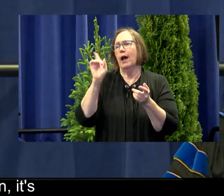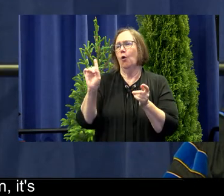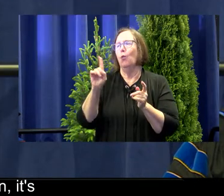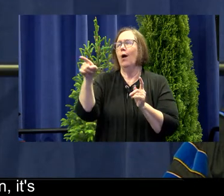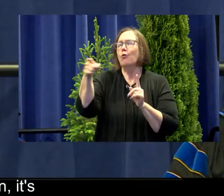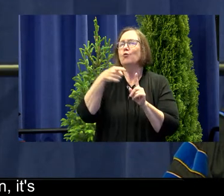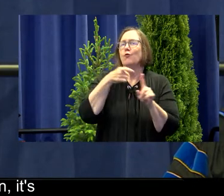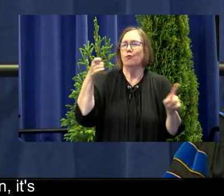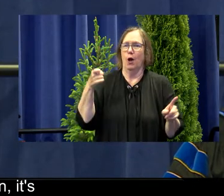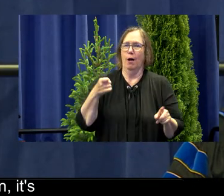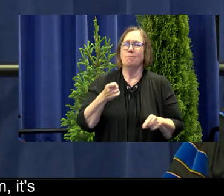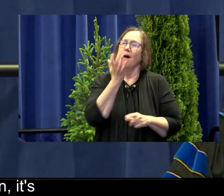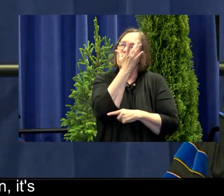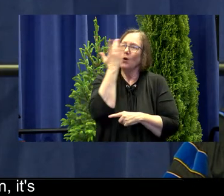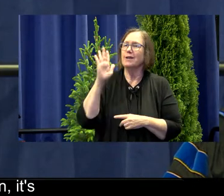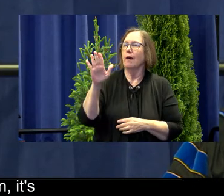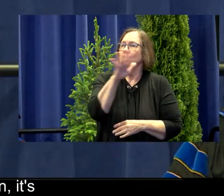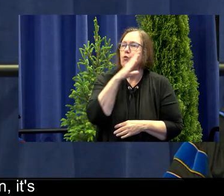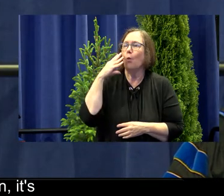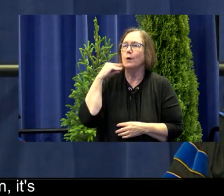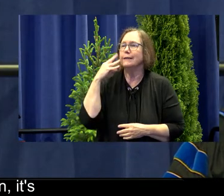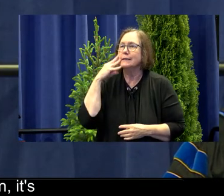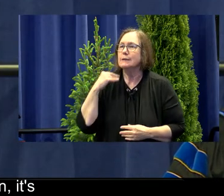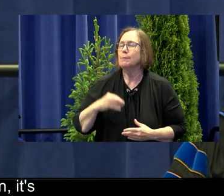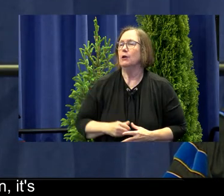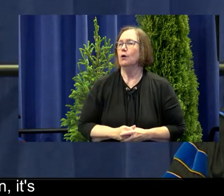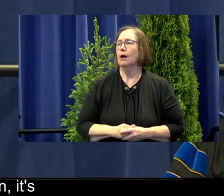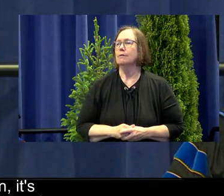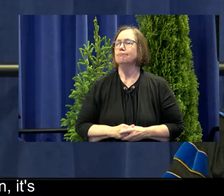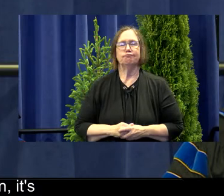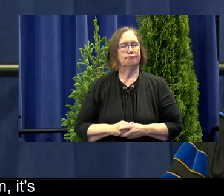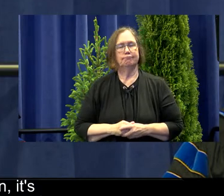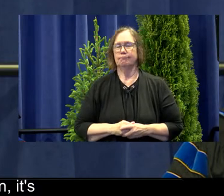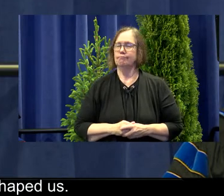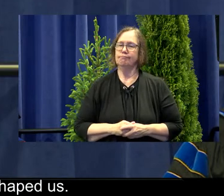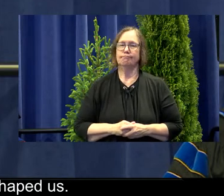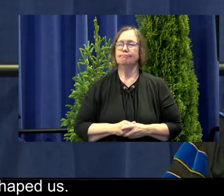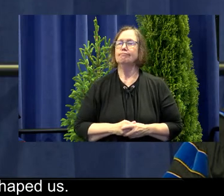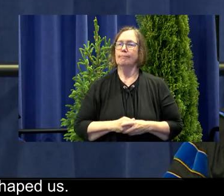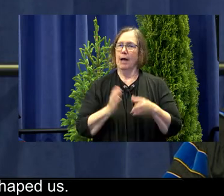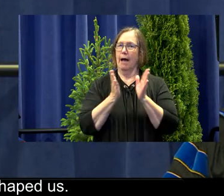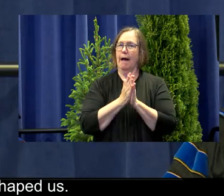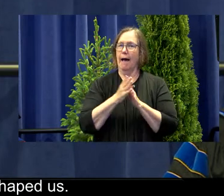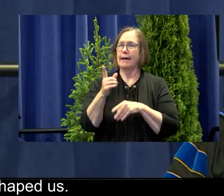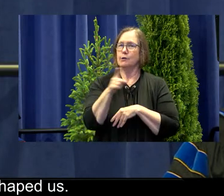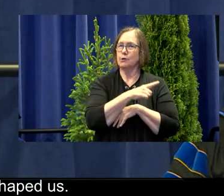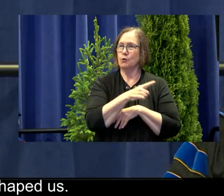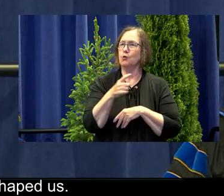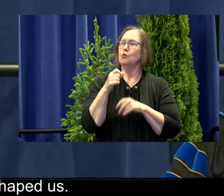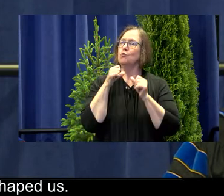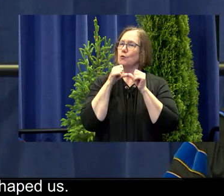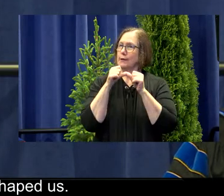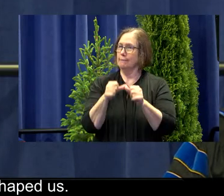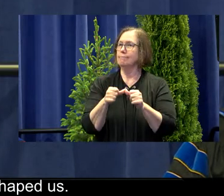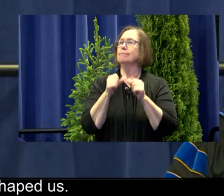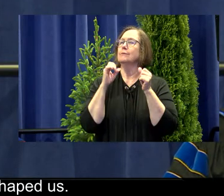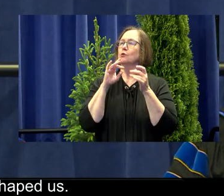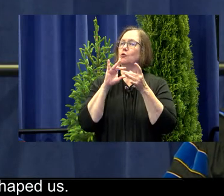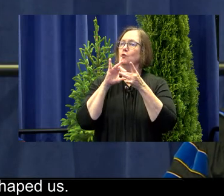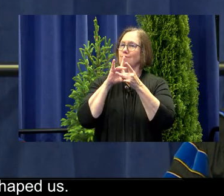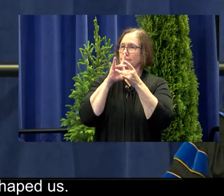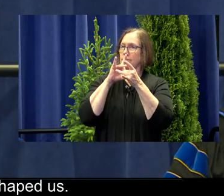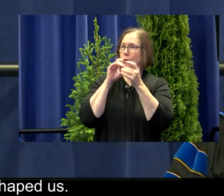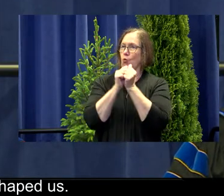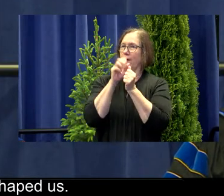the experiences that shaped us. However, I call upon you, as new alumni, to stay connected with Western and